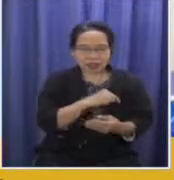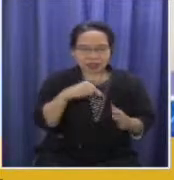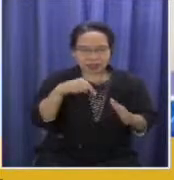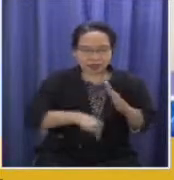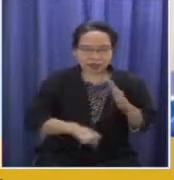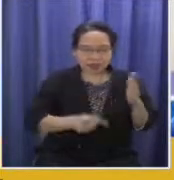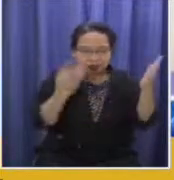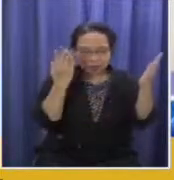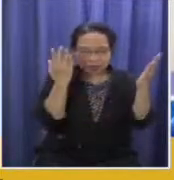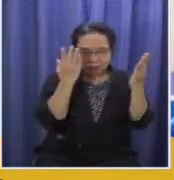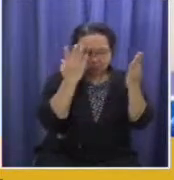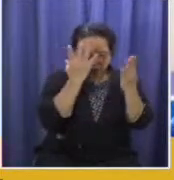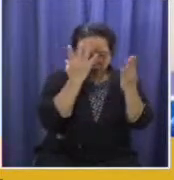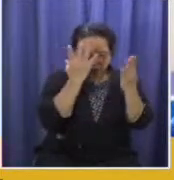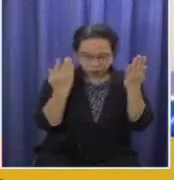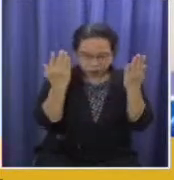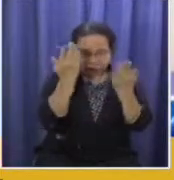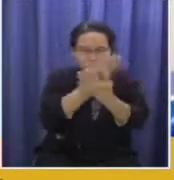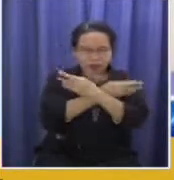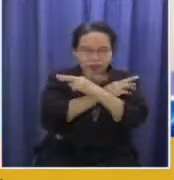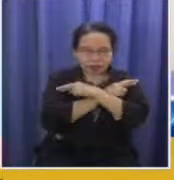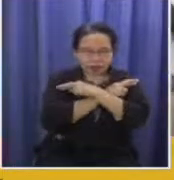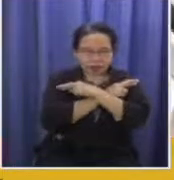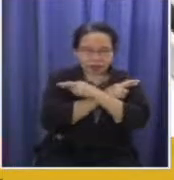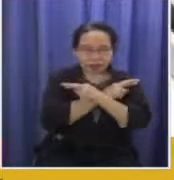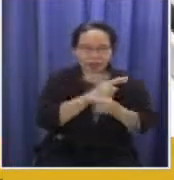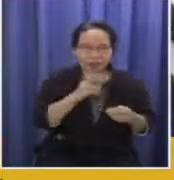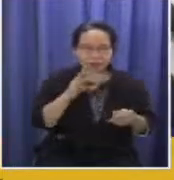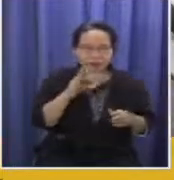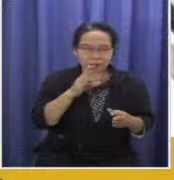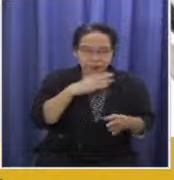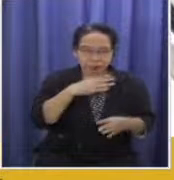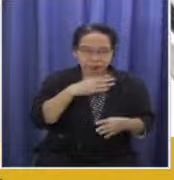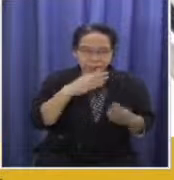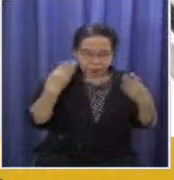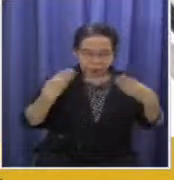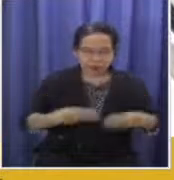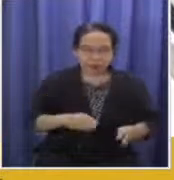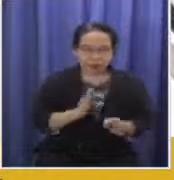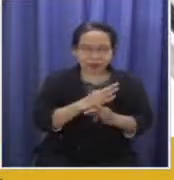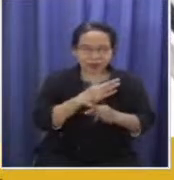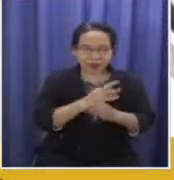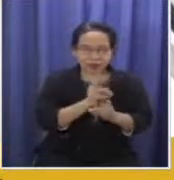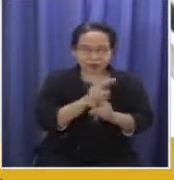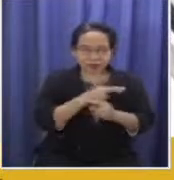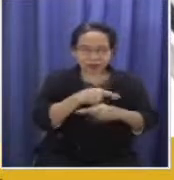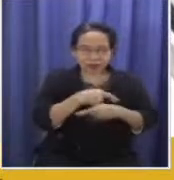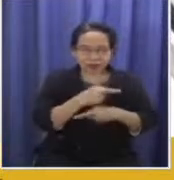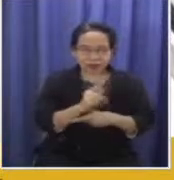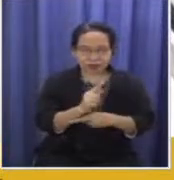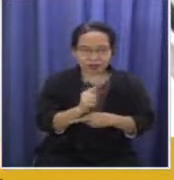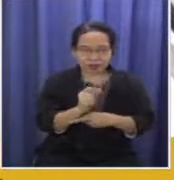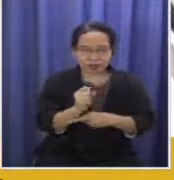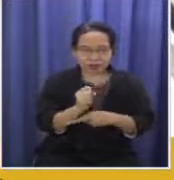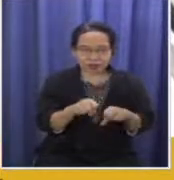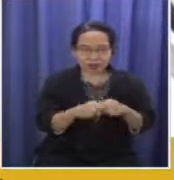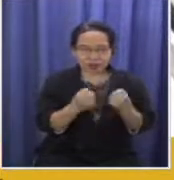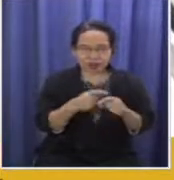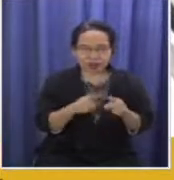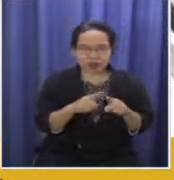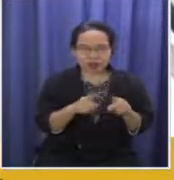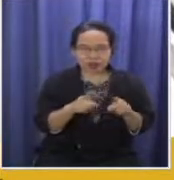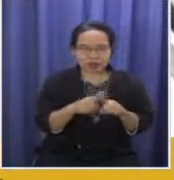sleep to rest so that our body can recuperate and repair tissues,